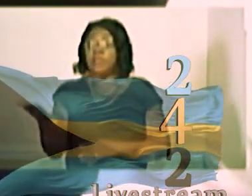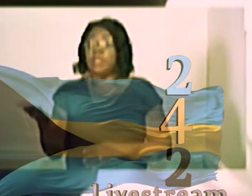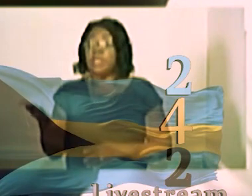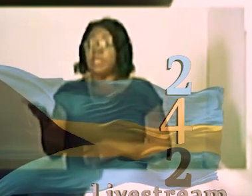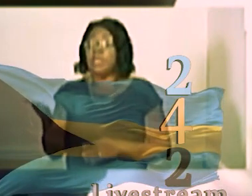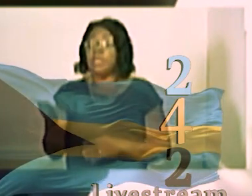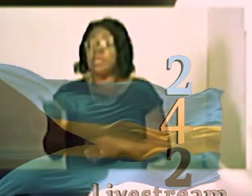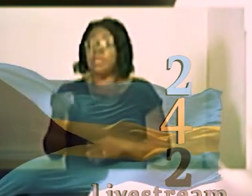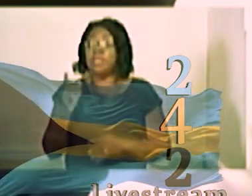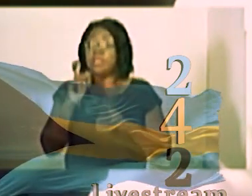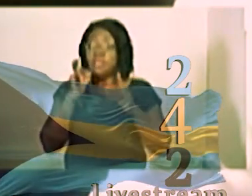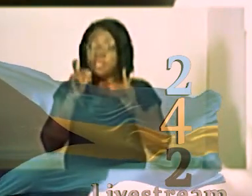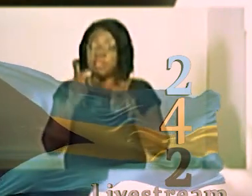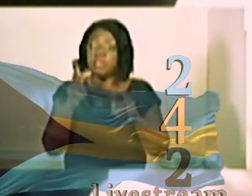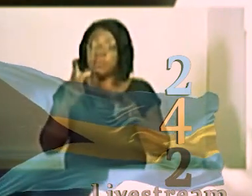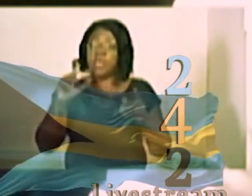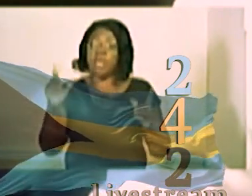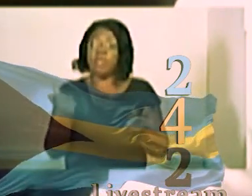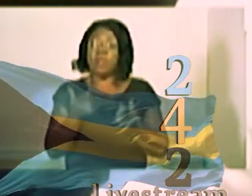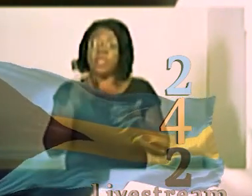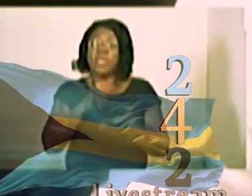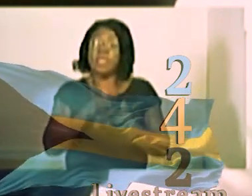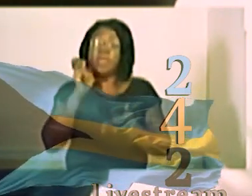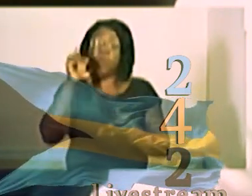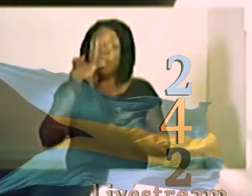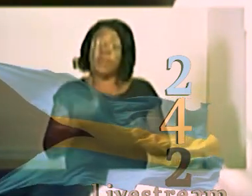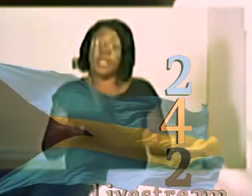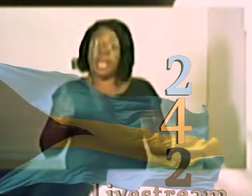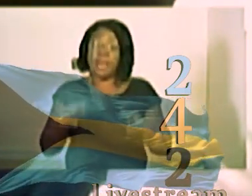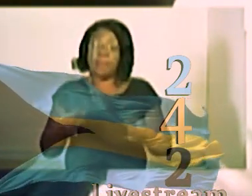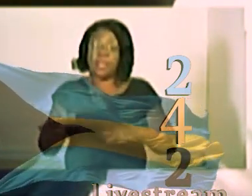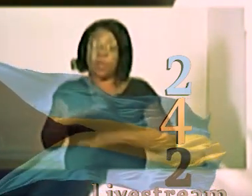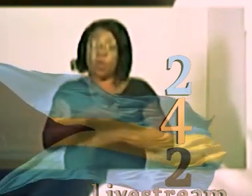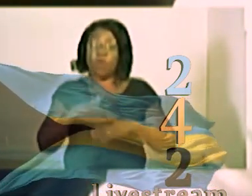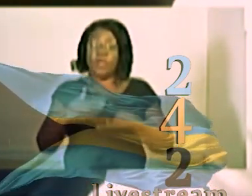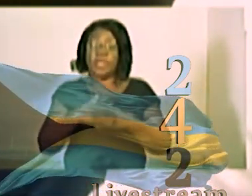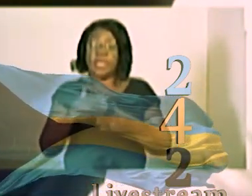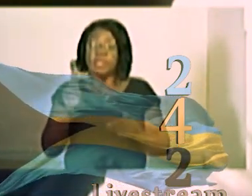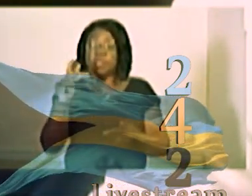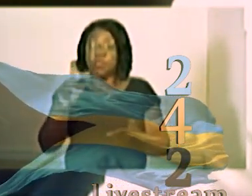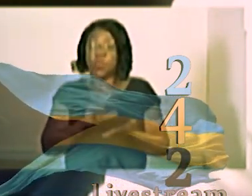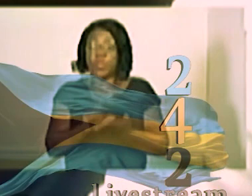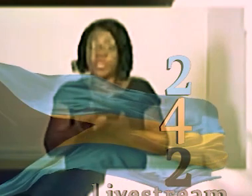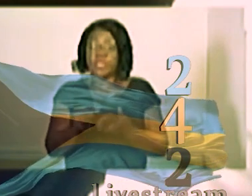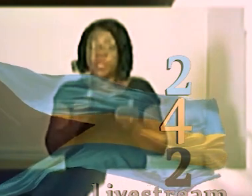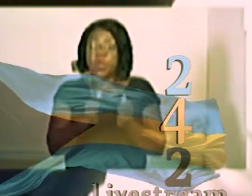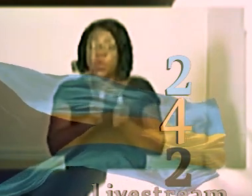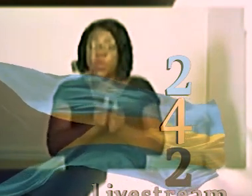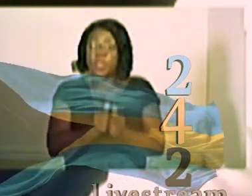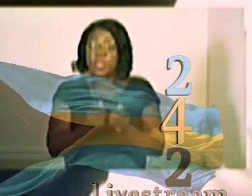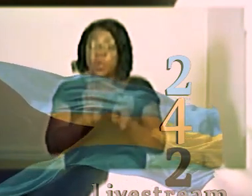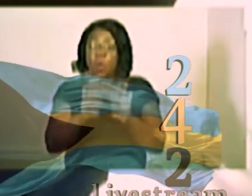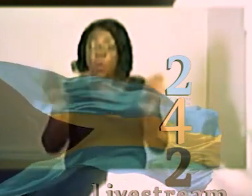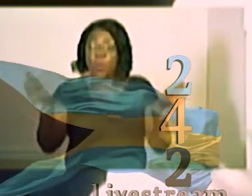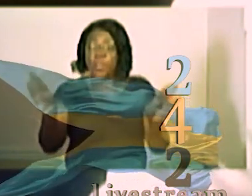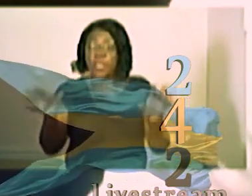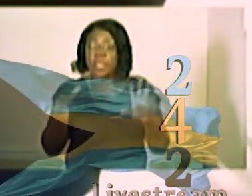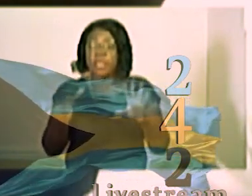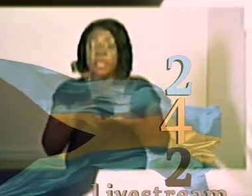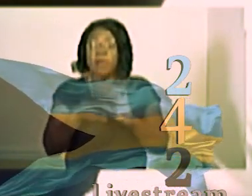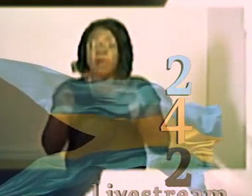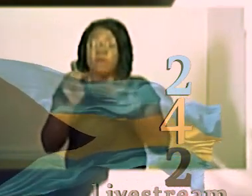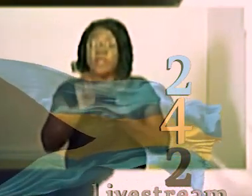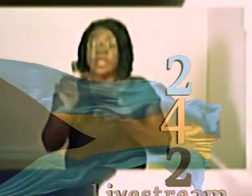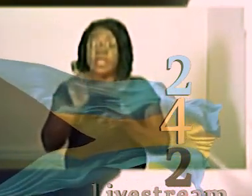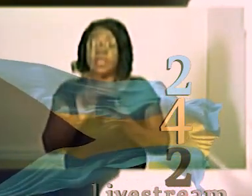seems to be a lot that will be happening over the next 2 weeks with the phased reopening as we move now into phase four,